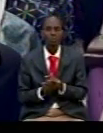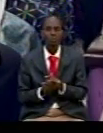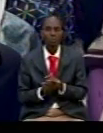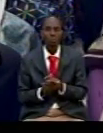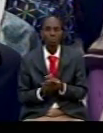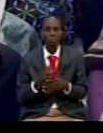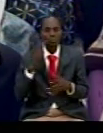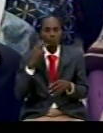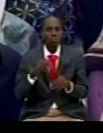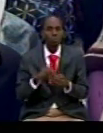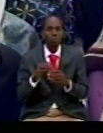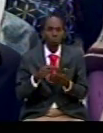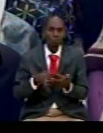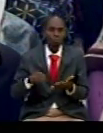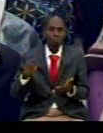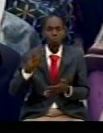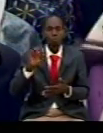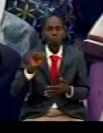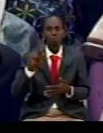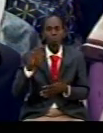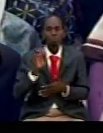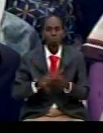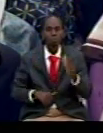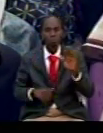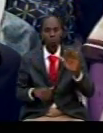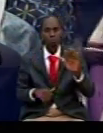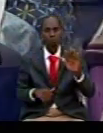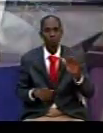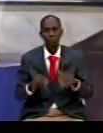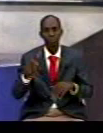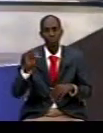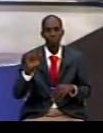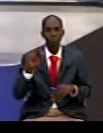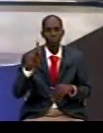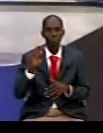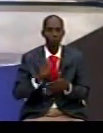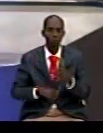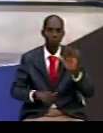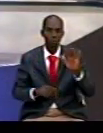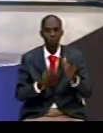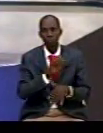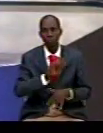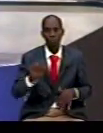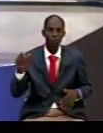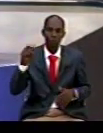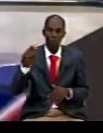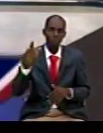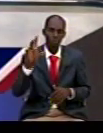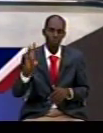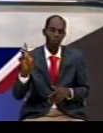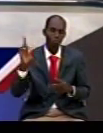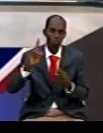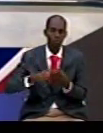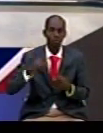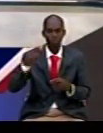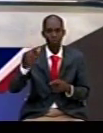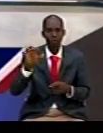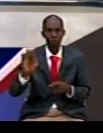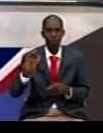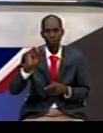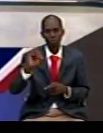to Mark chapter 5 again. We're reading from verse 27 all through to verse 29.